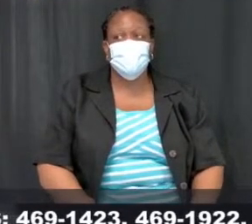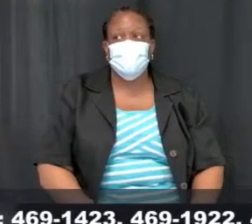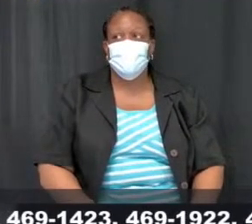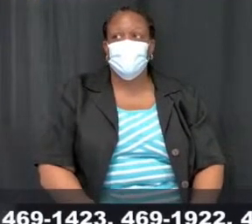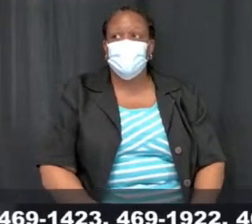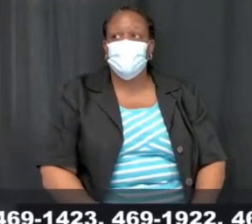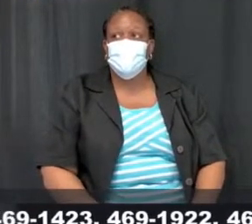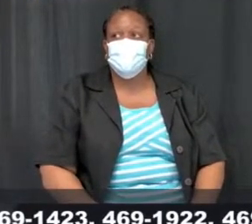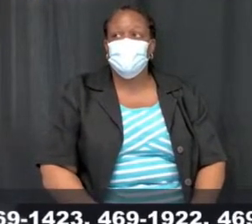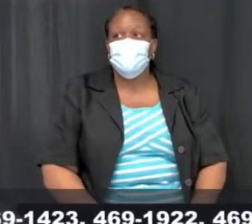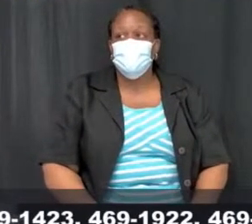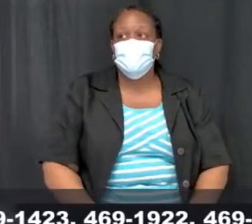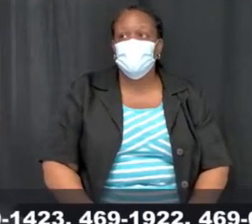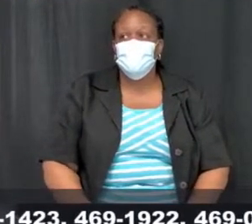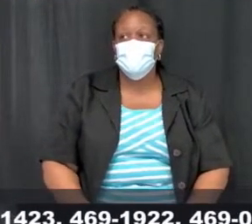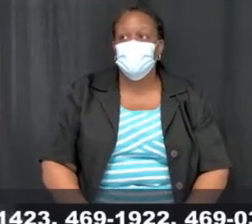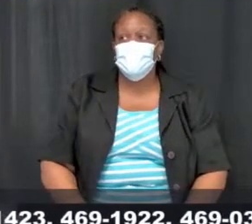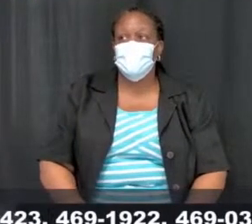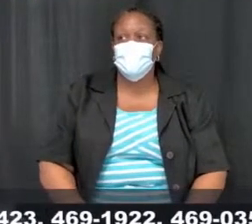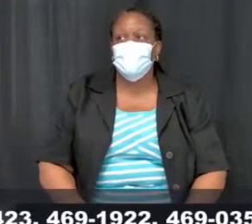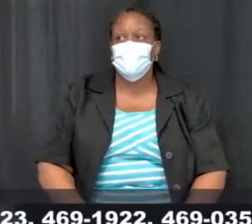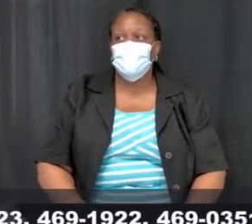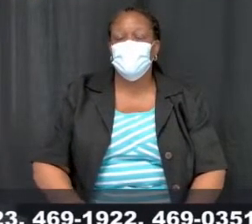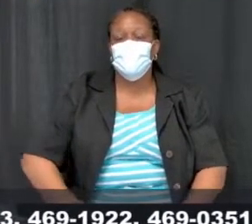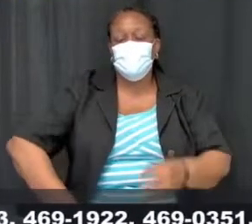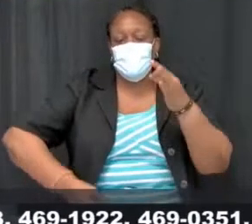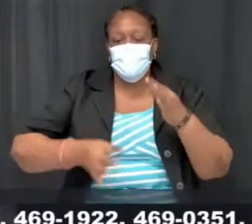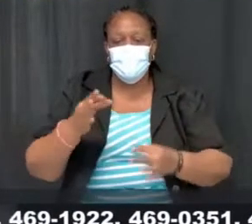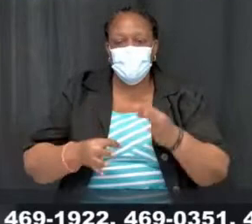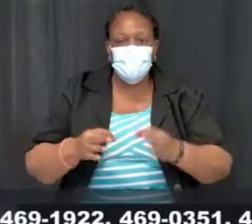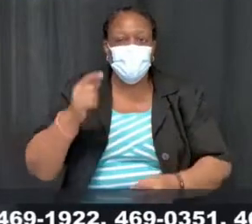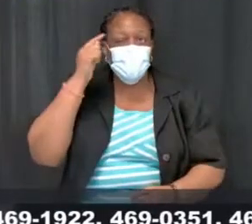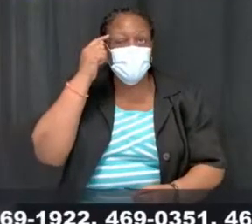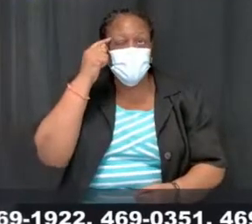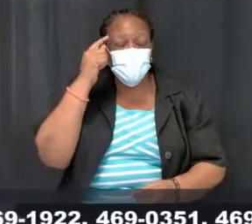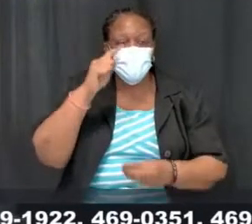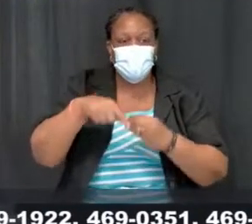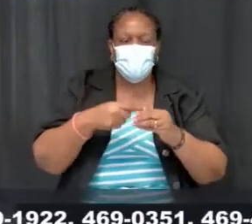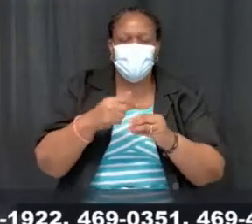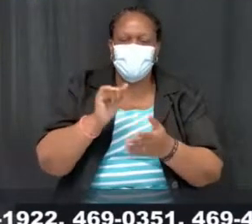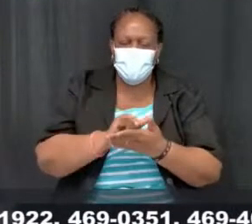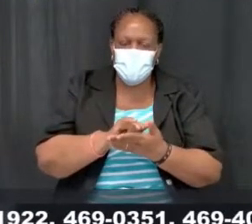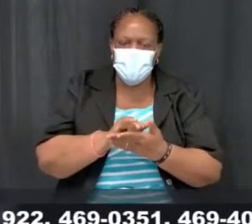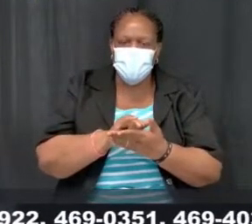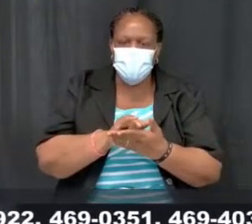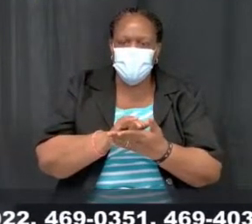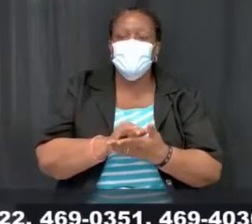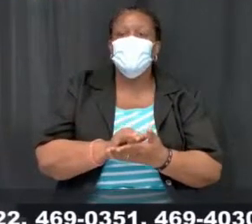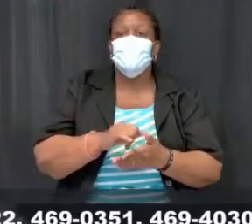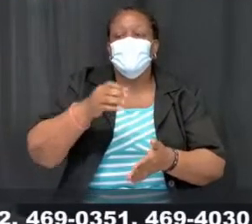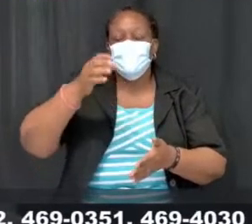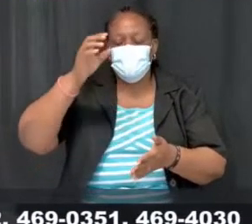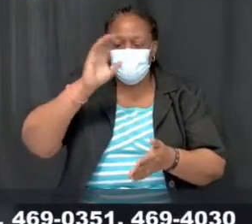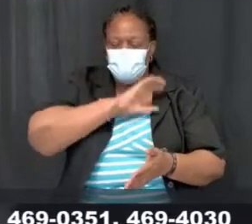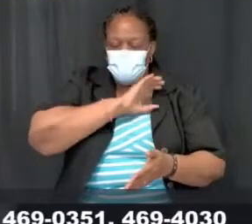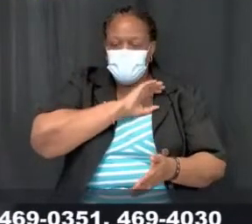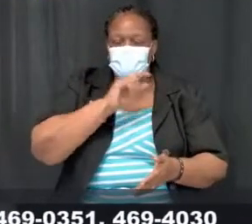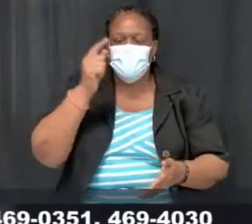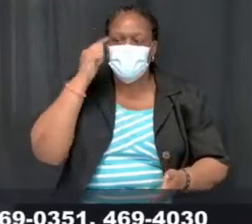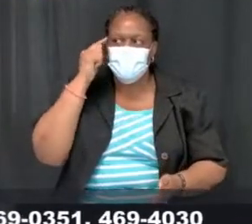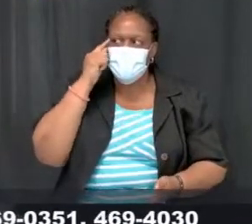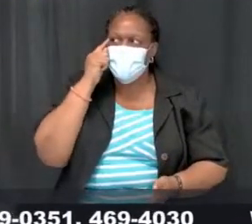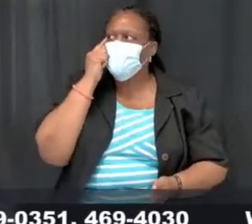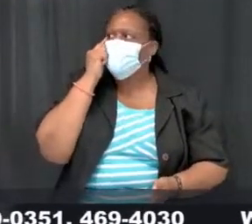infection. Once we would have weighed these risk factors, we then make a determination on the level of risk we are prepared to